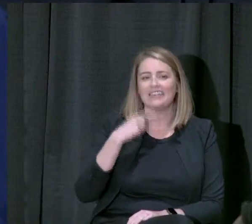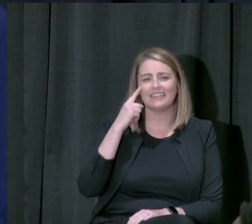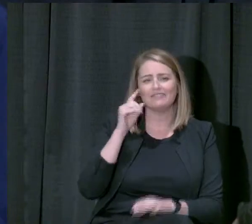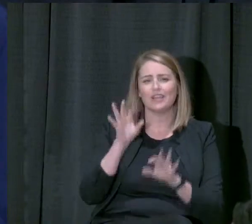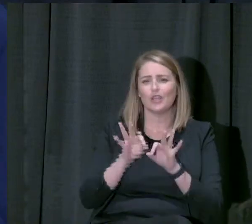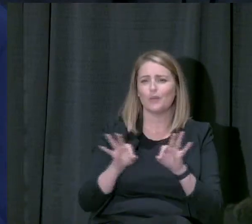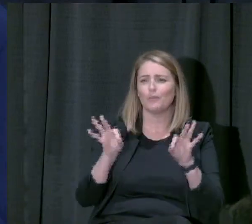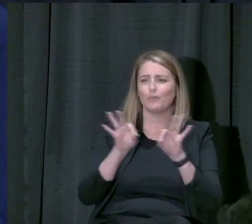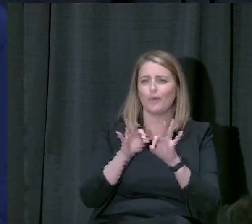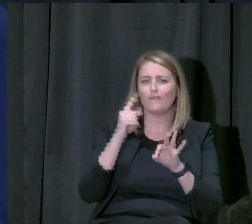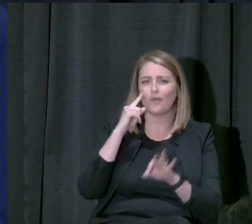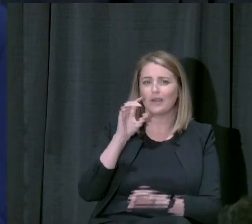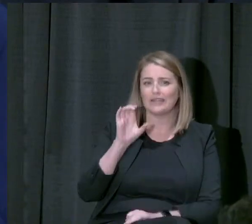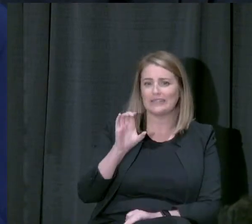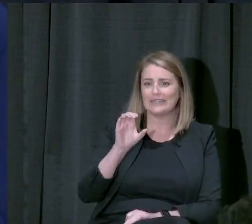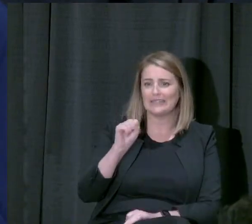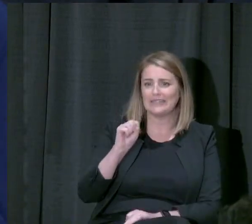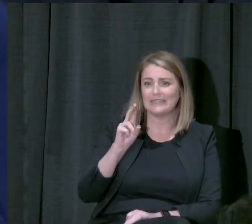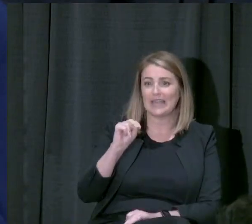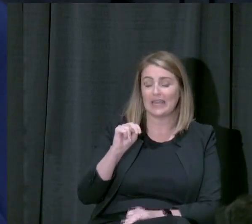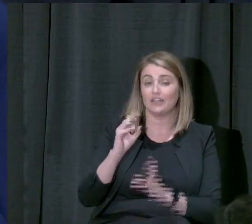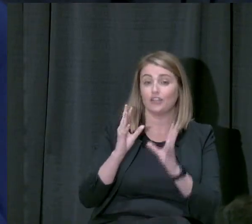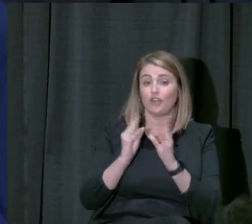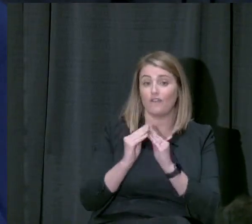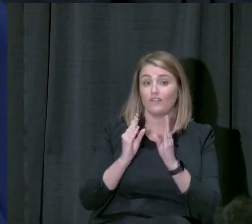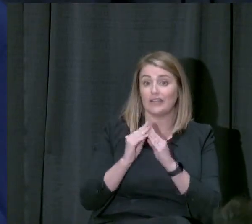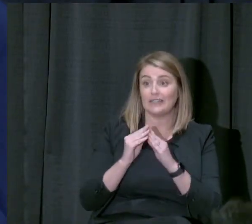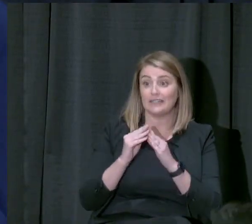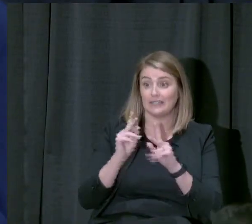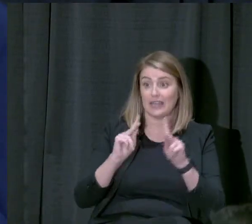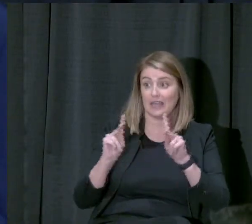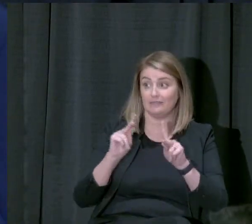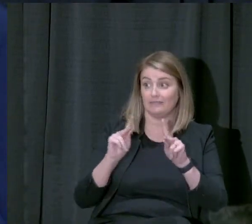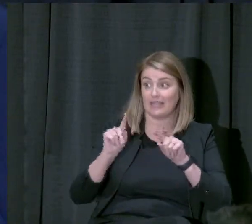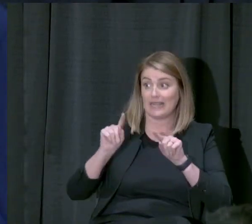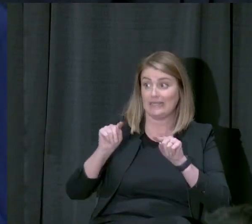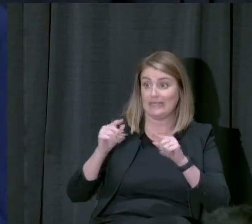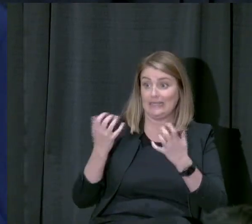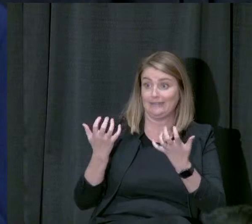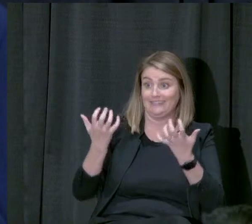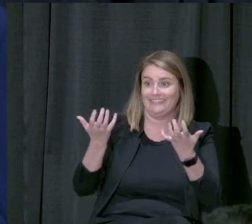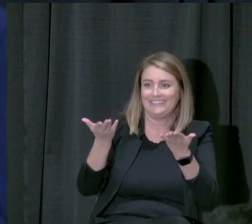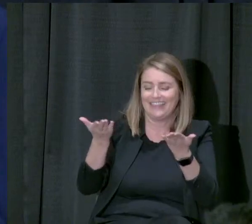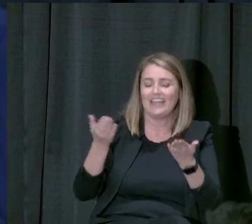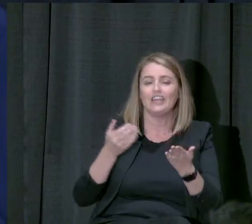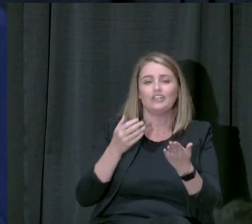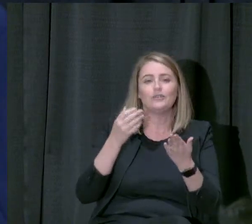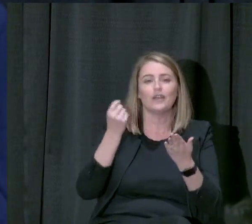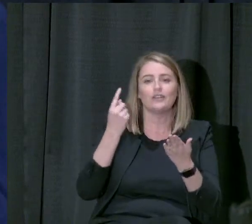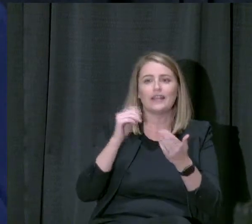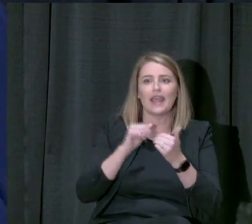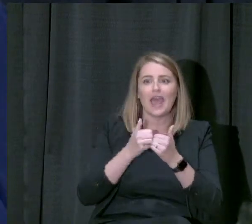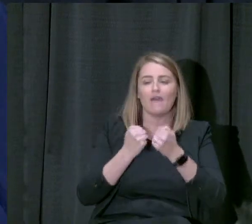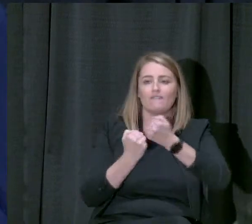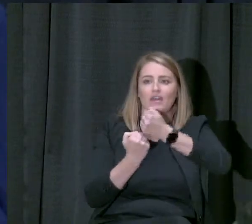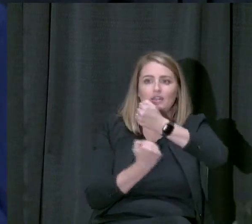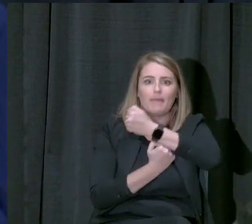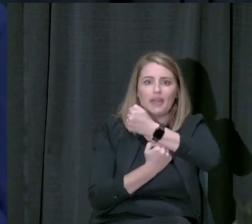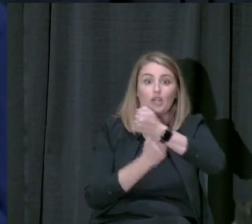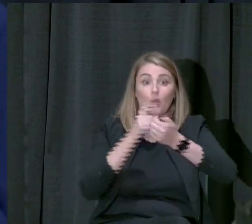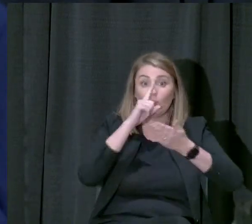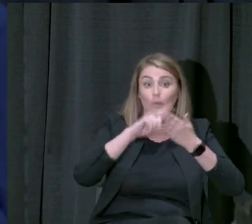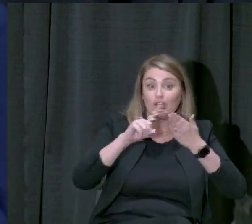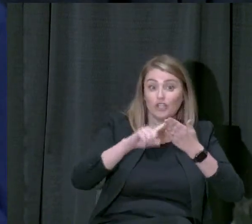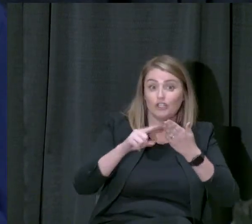important for the CSUN conference attendees to understand how fundamental research and